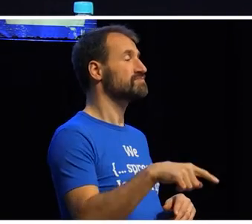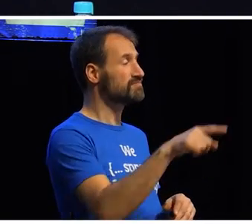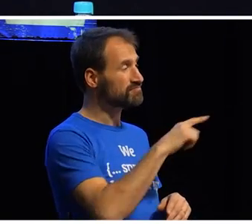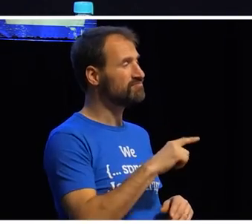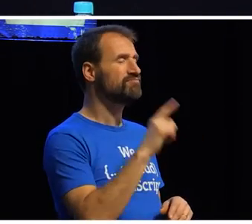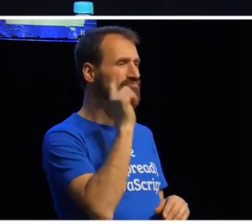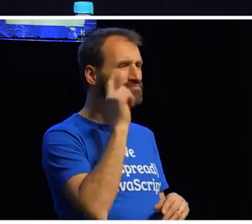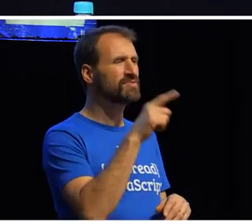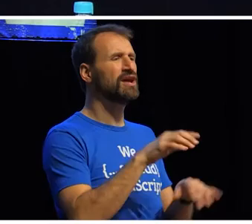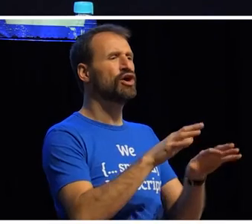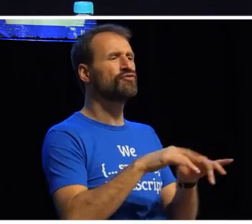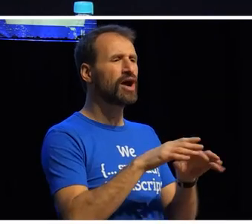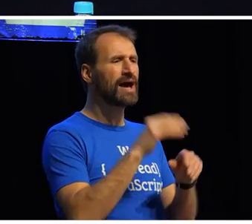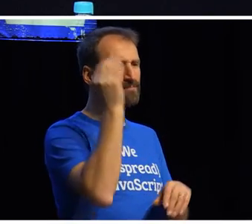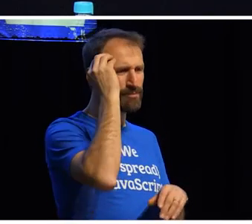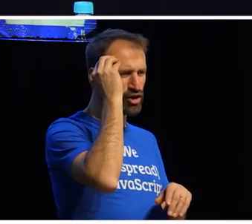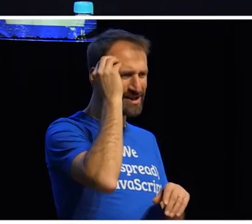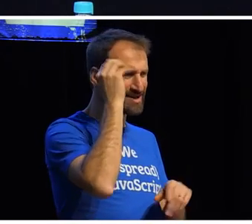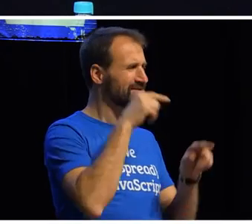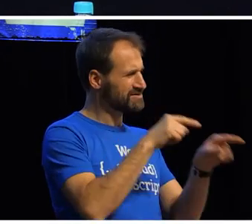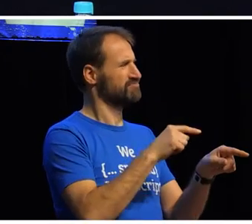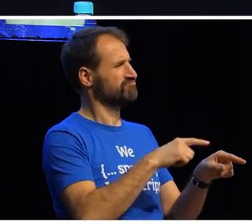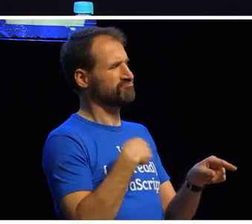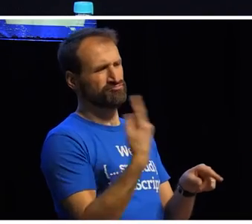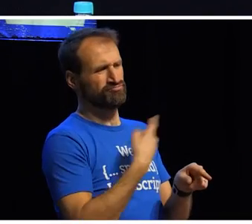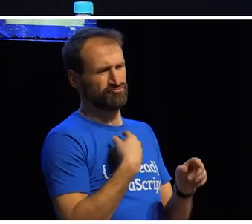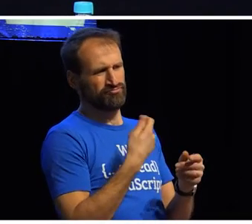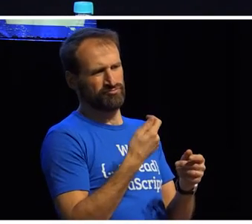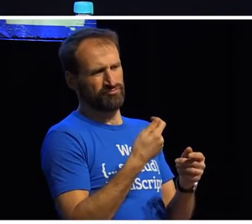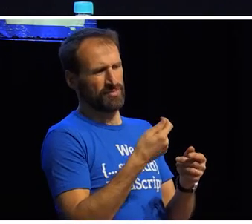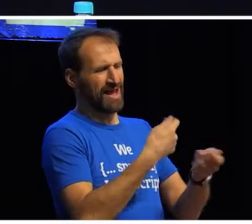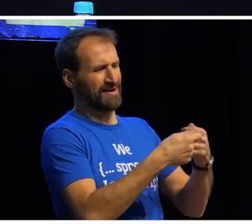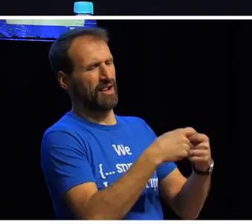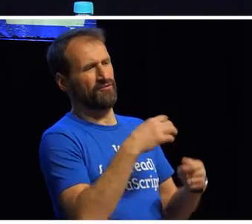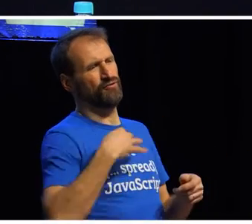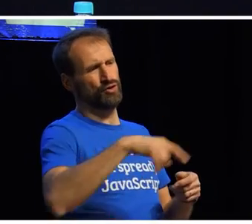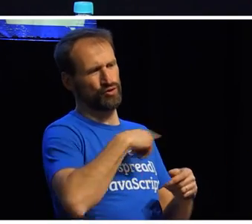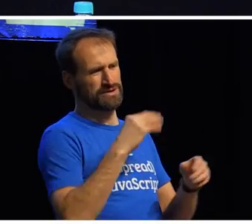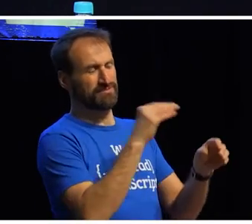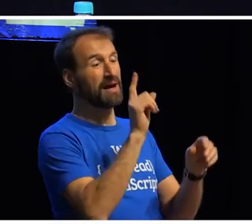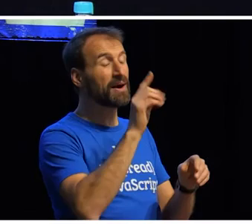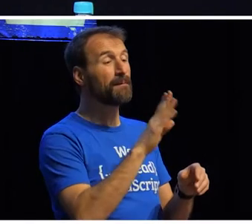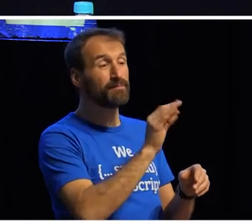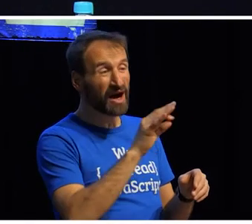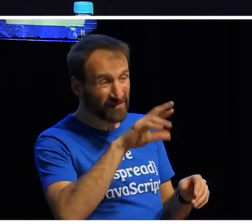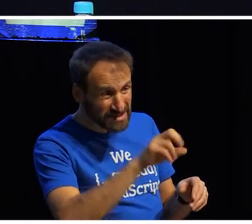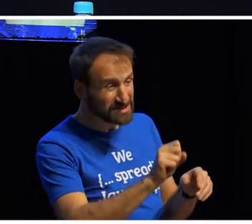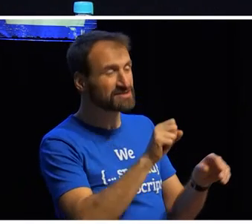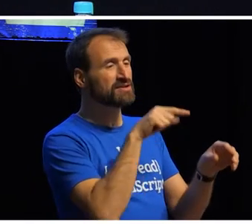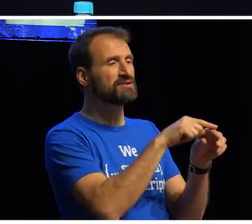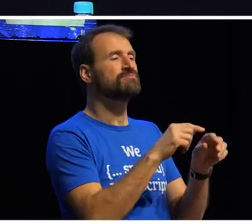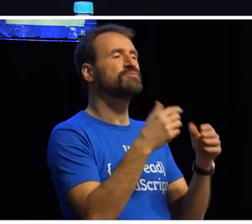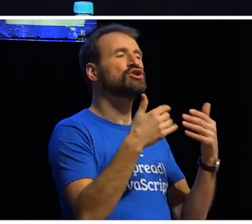is this thing that's just sort of handled for us but buffer allows us to to play with a little bit and to pre allocate some memory